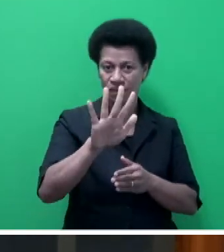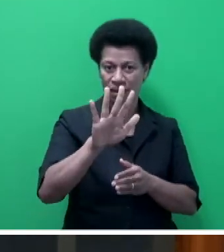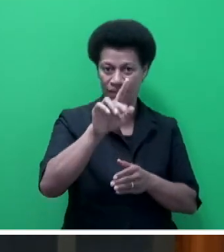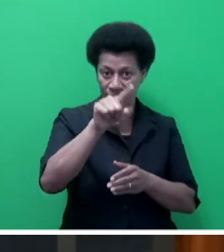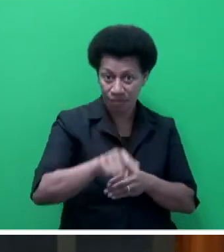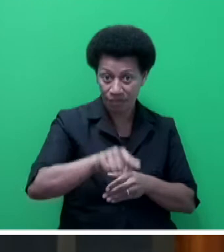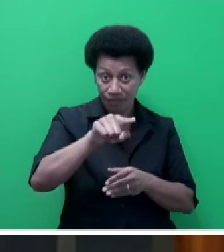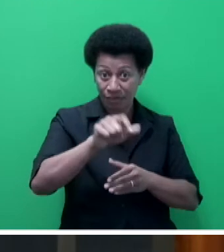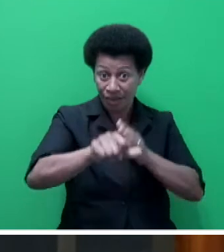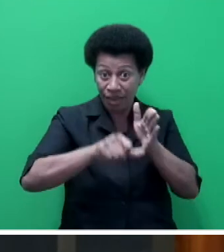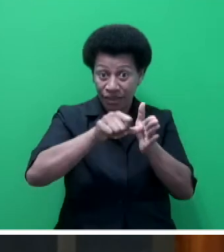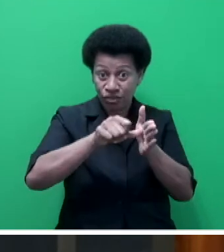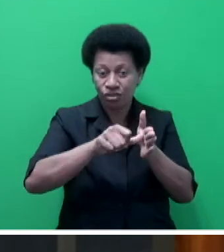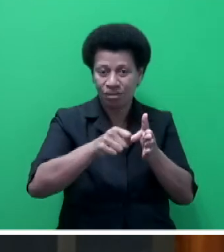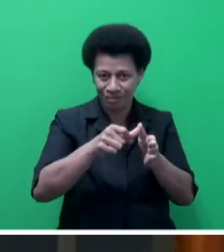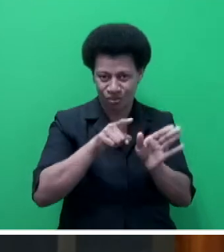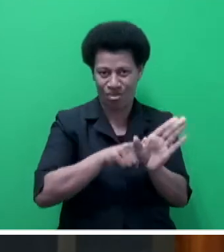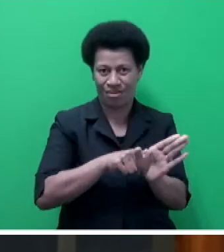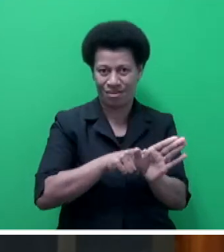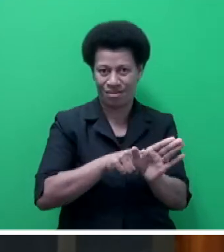a third of the nation's population.